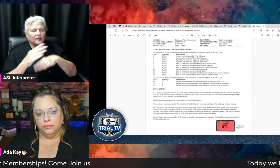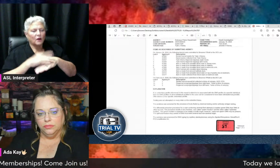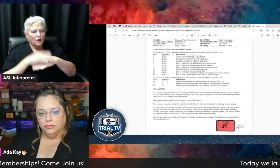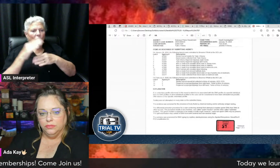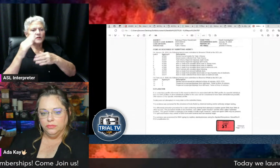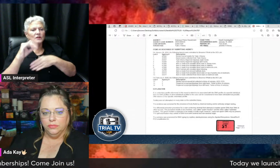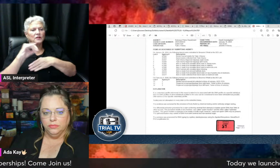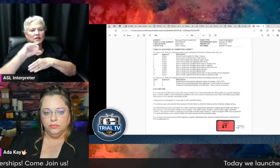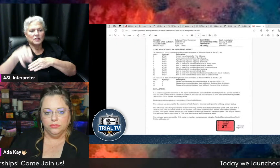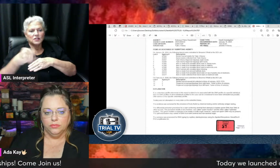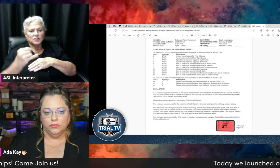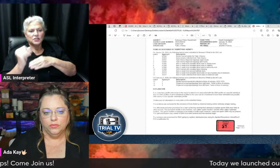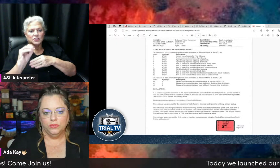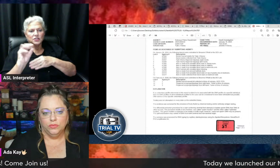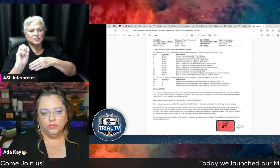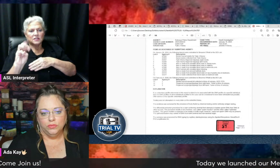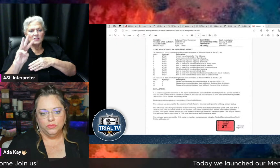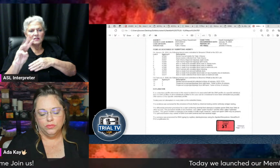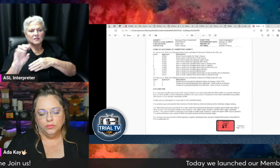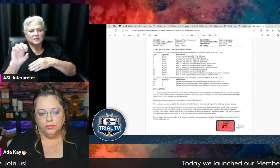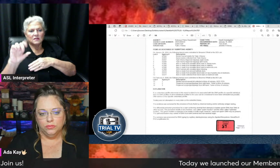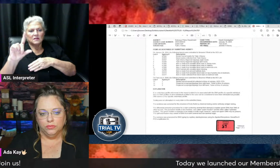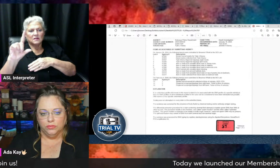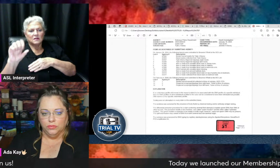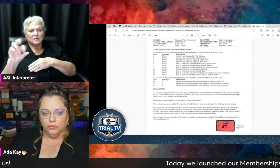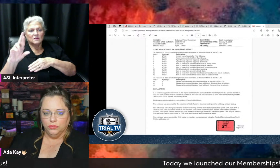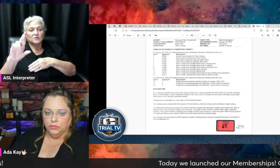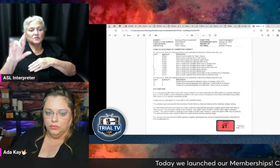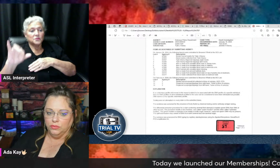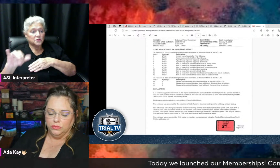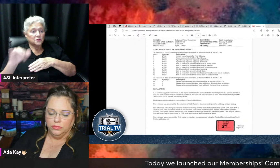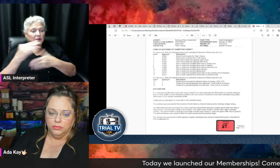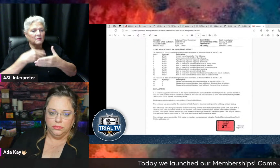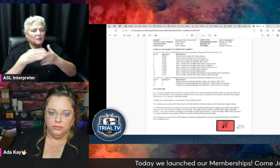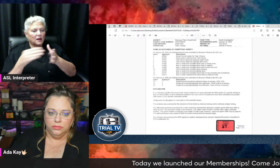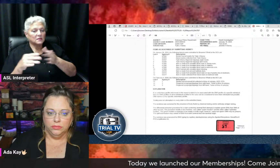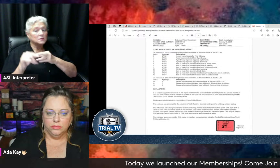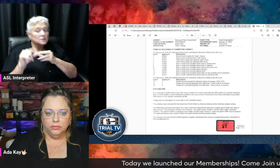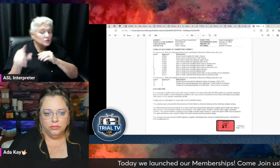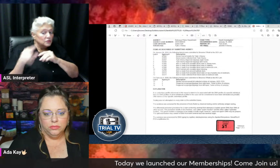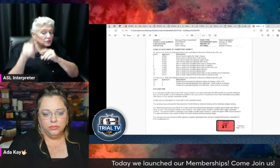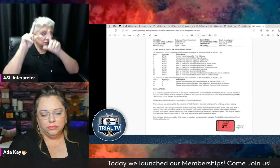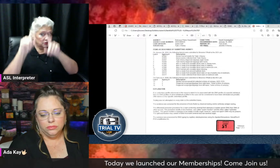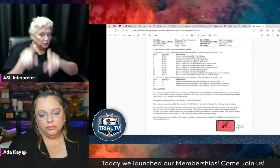Did you test to see whether it was human or animal blood? I did not.